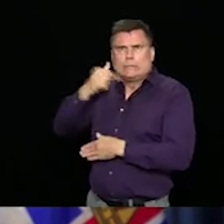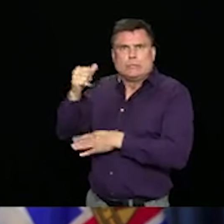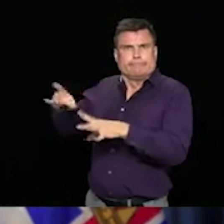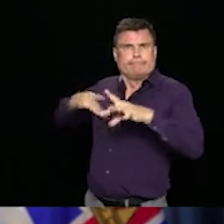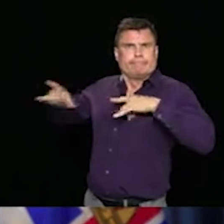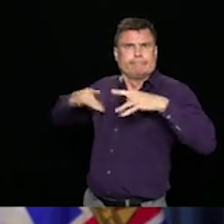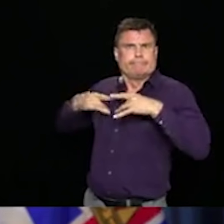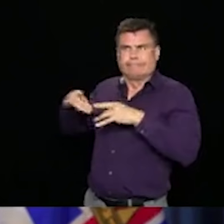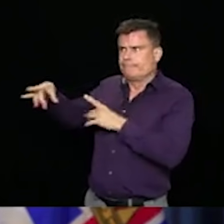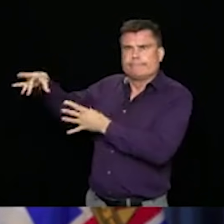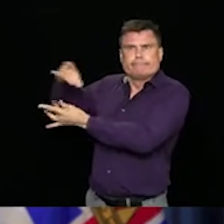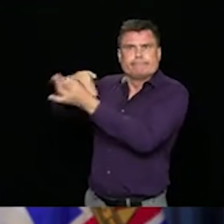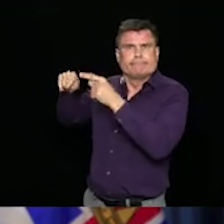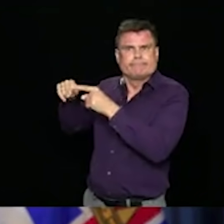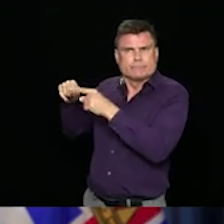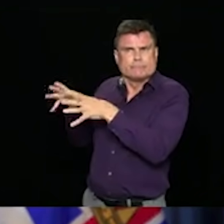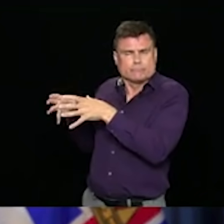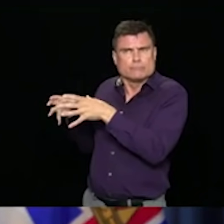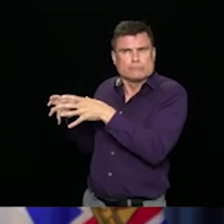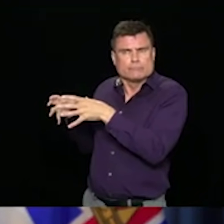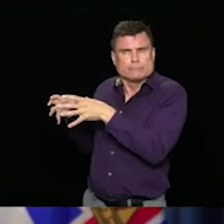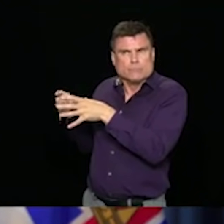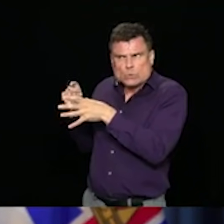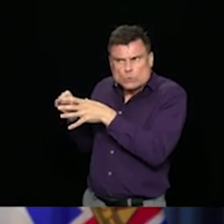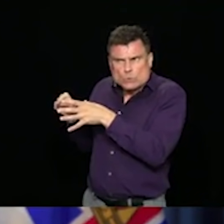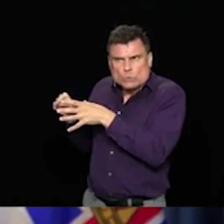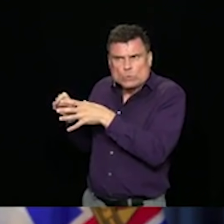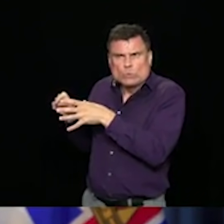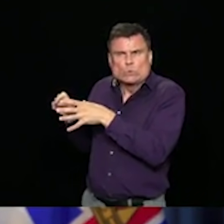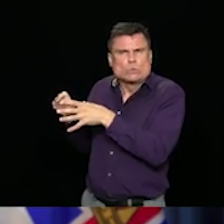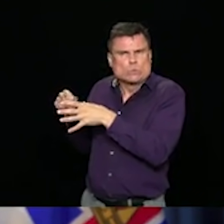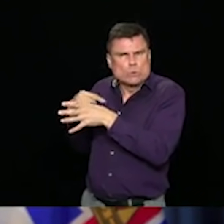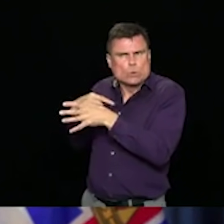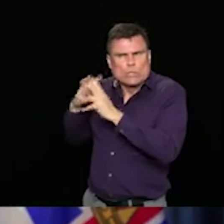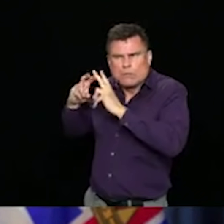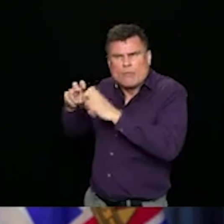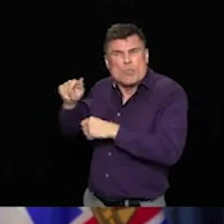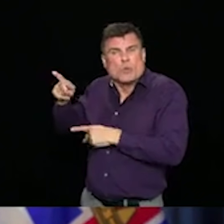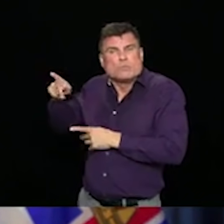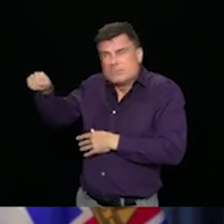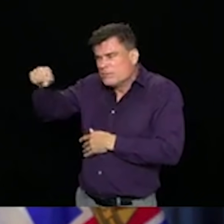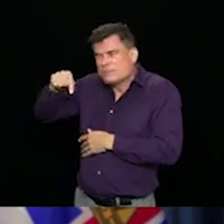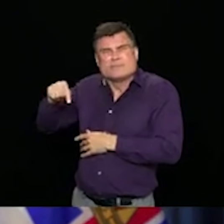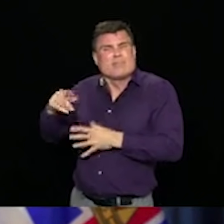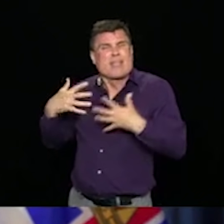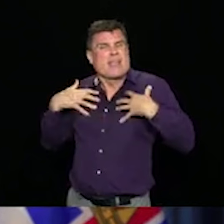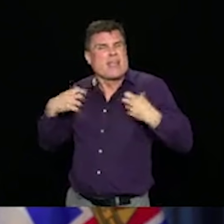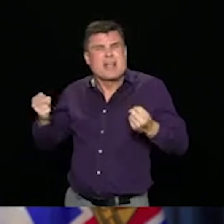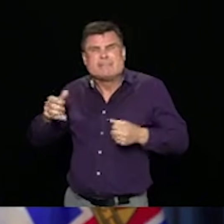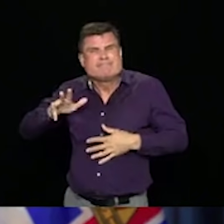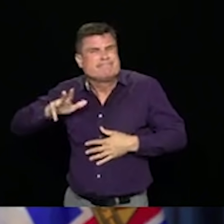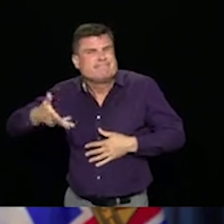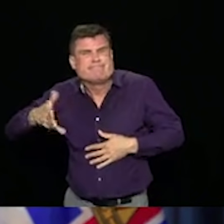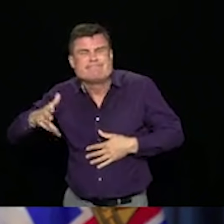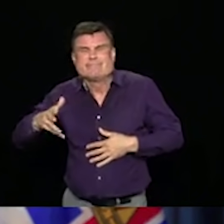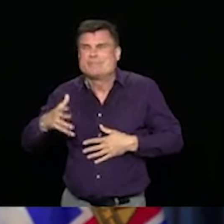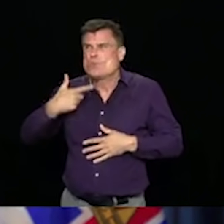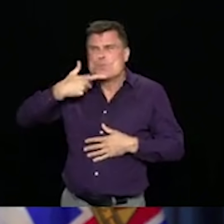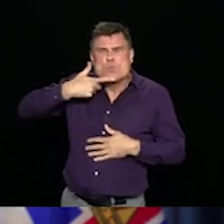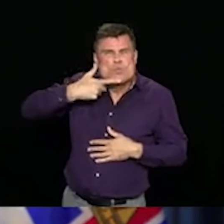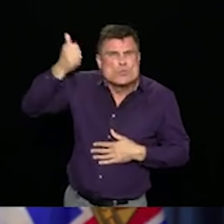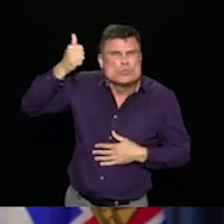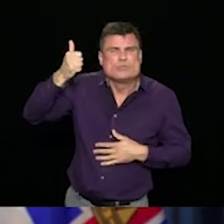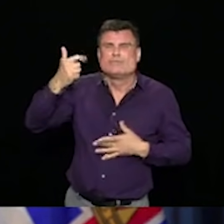we understood from the information we'd received from Hubei province and other things, the vulnerability of people living in long-term